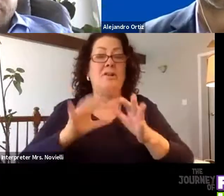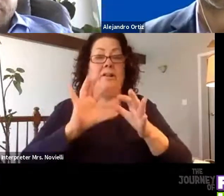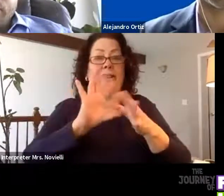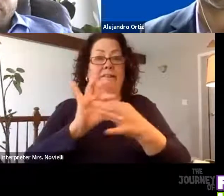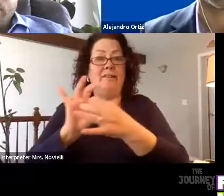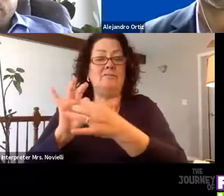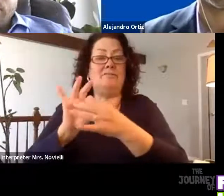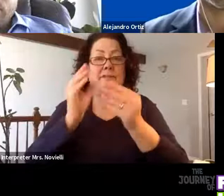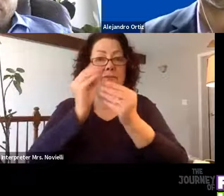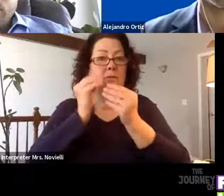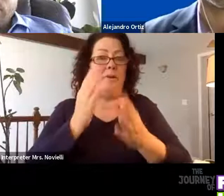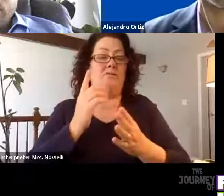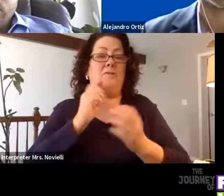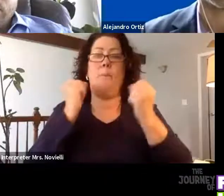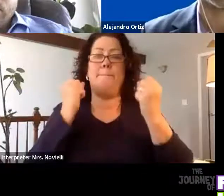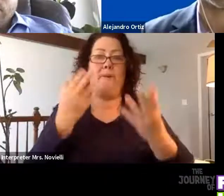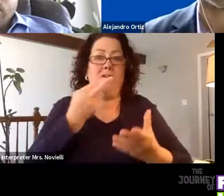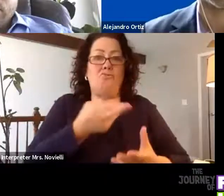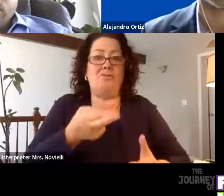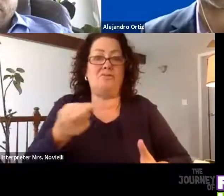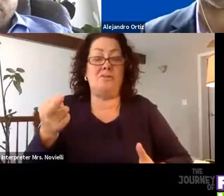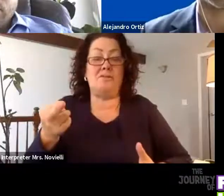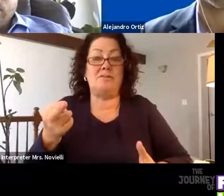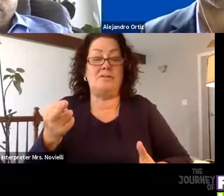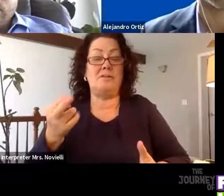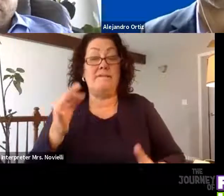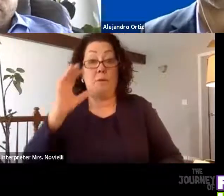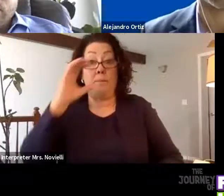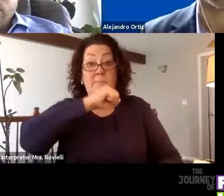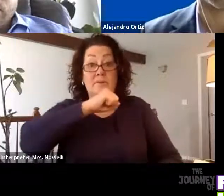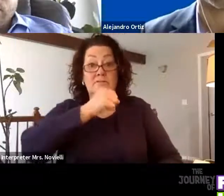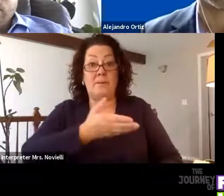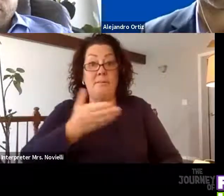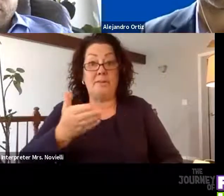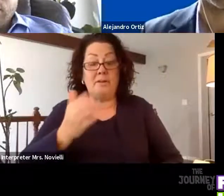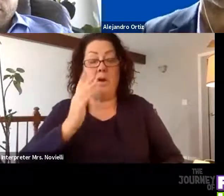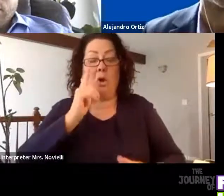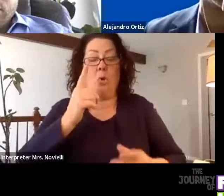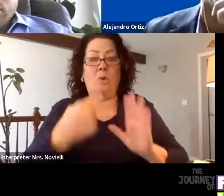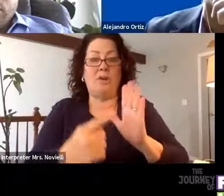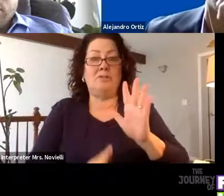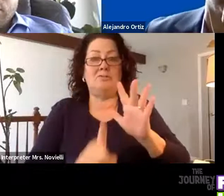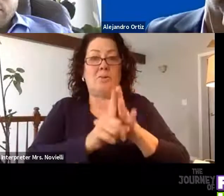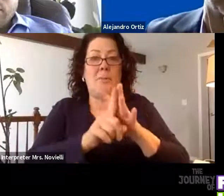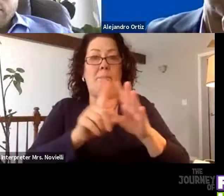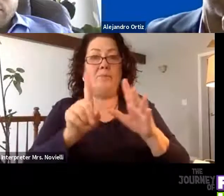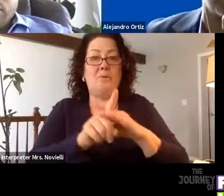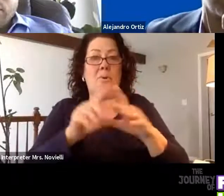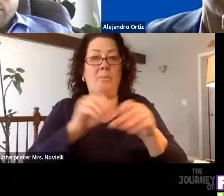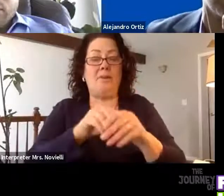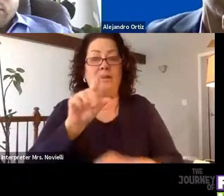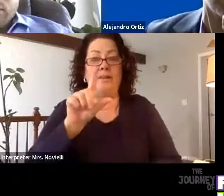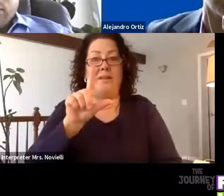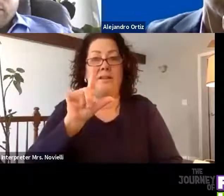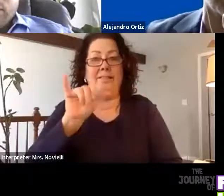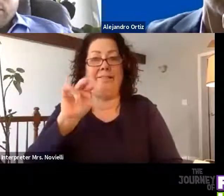for all of those resources. And so if you miss something, it likely will be covered in those links and those materials.